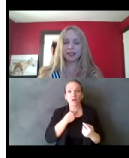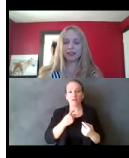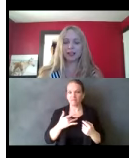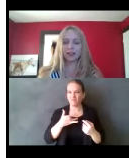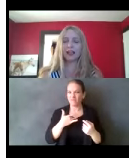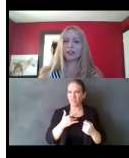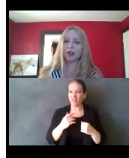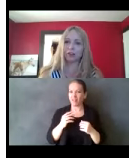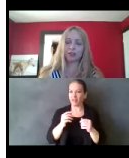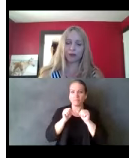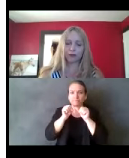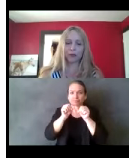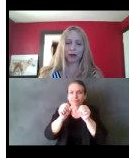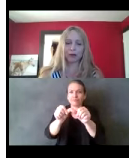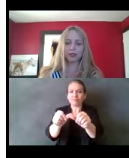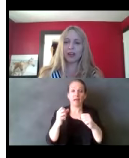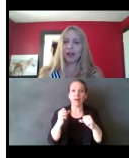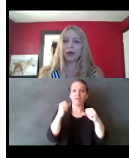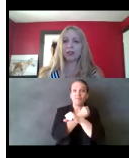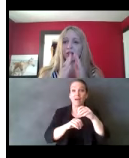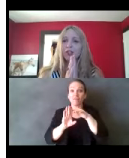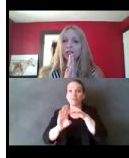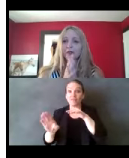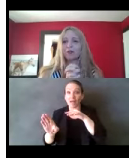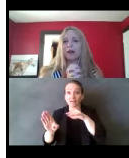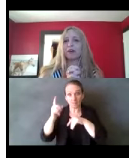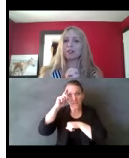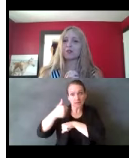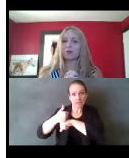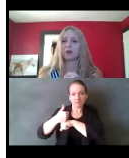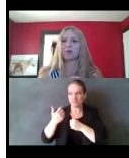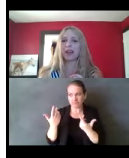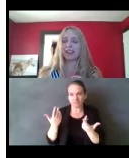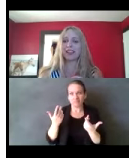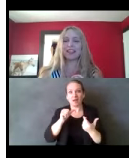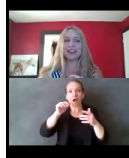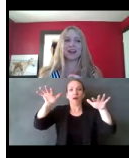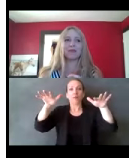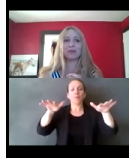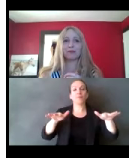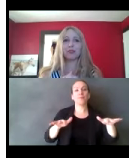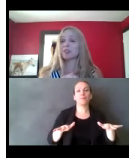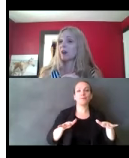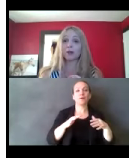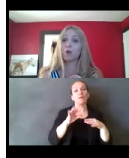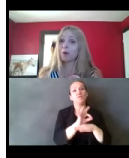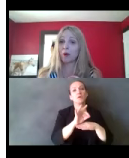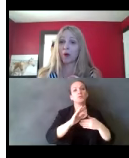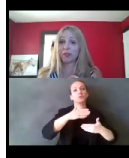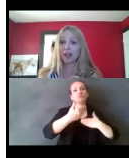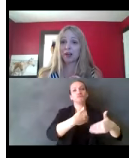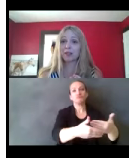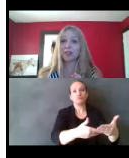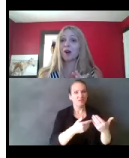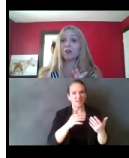space, and that can cause some of those problems. I mean, the good news about issues with our brain that I think they're discovering more and more